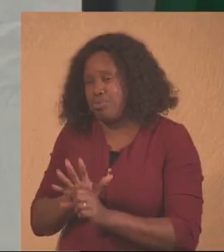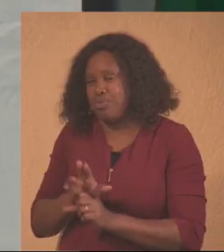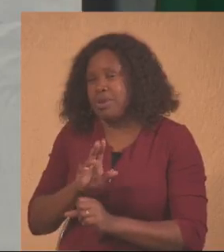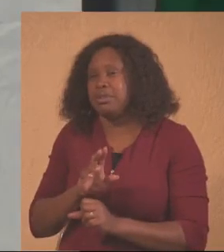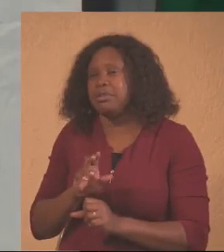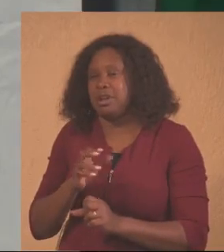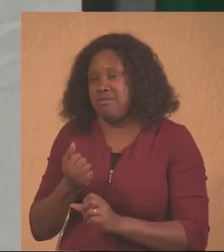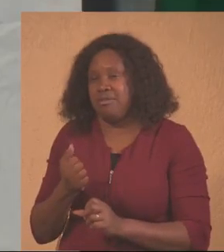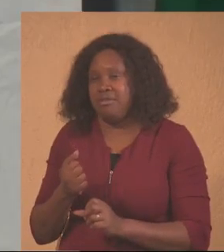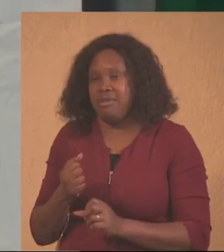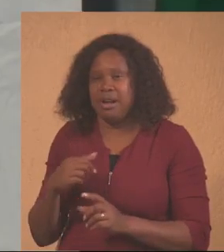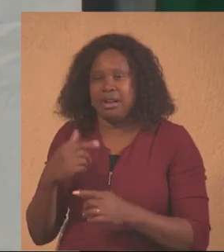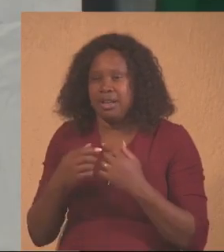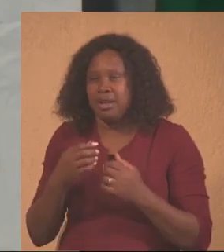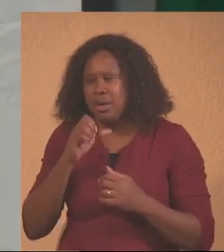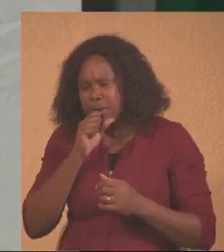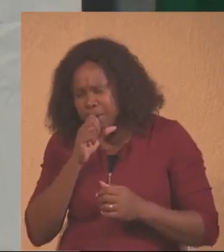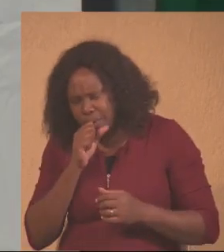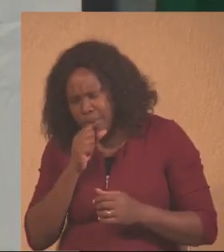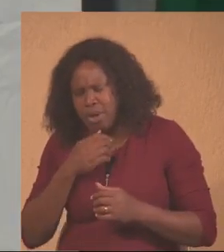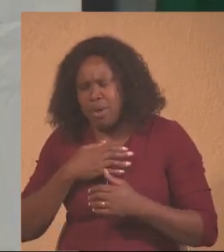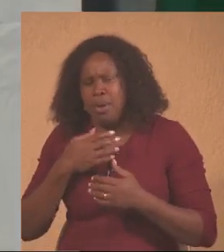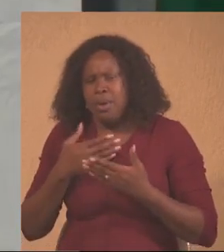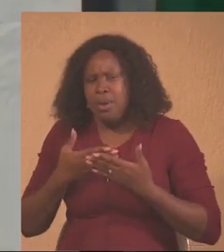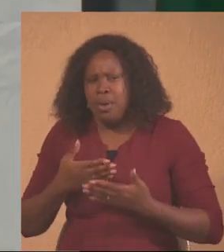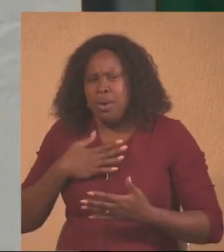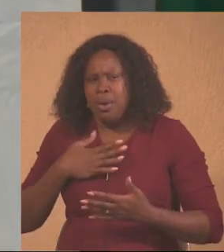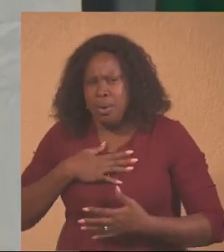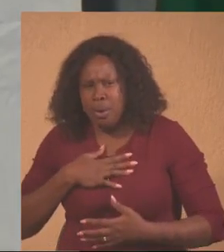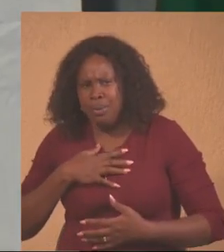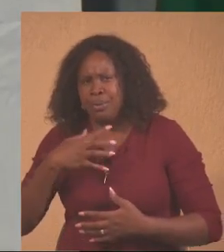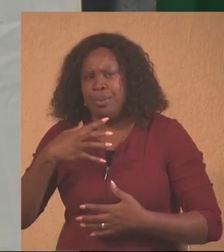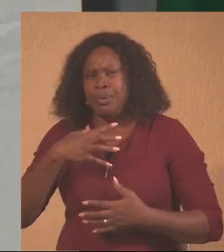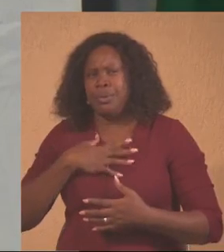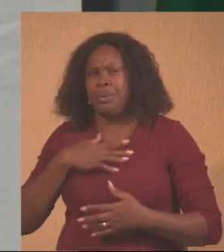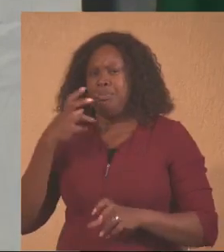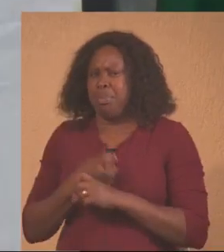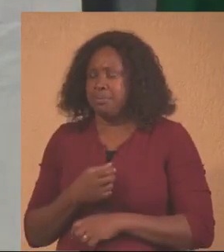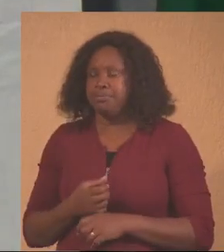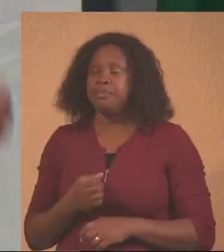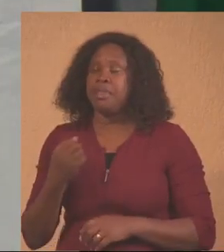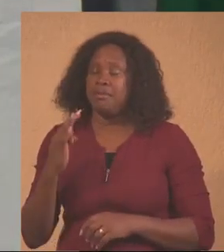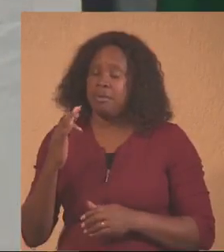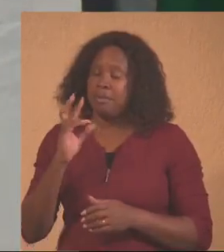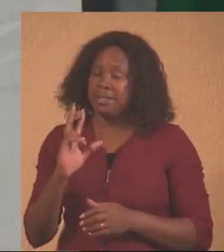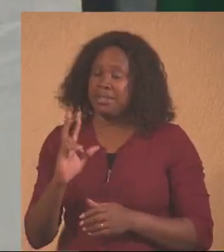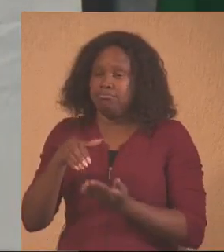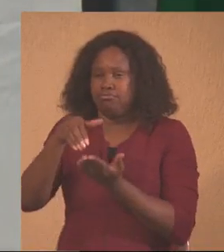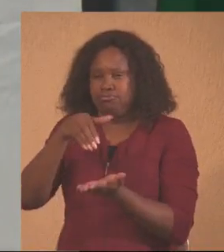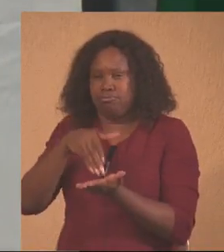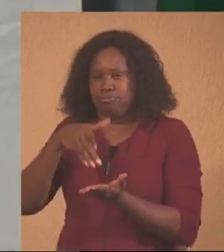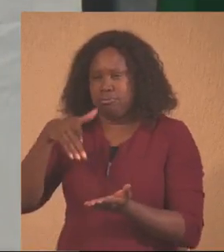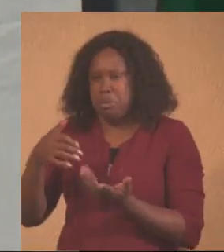from the flu-like symptoms, coughing, difficulty in breathing. So once the person has arrived in country, that's the first point